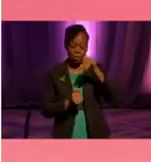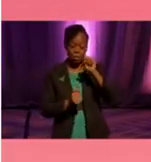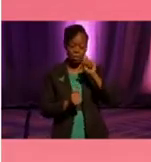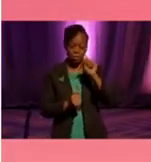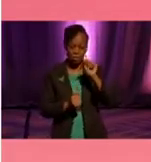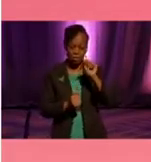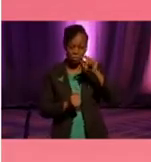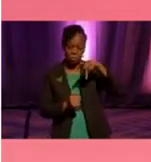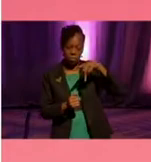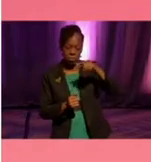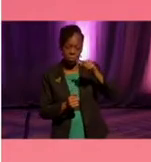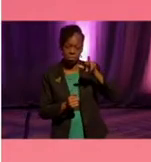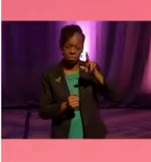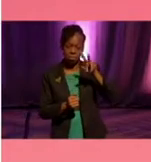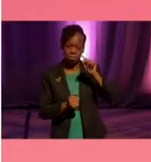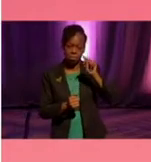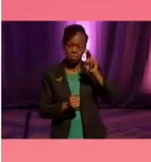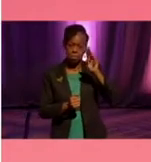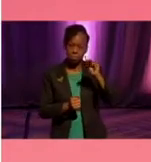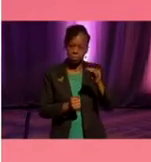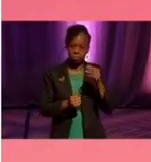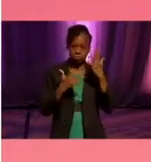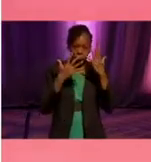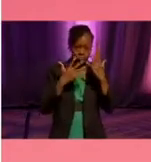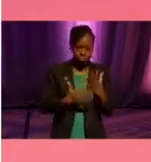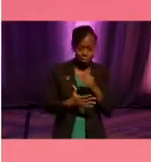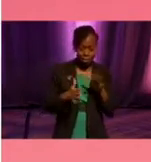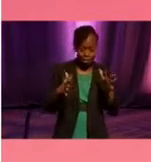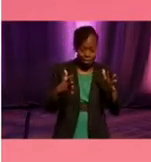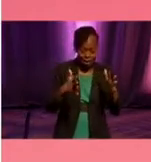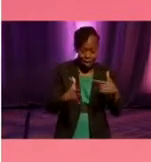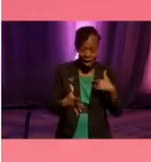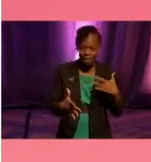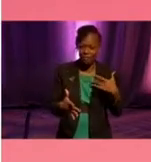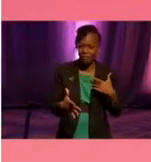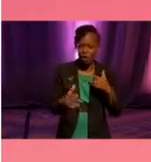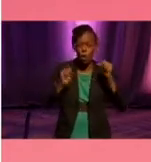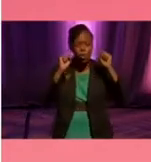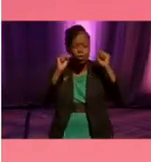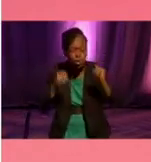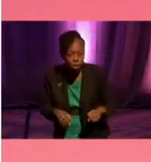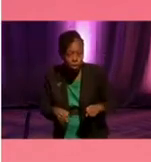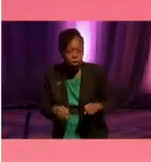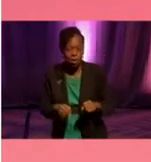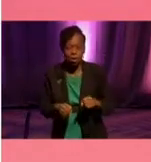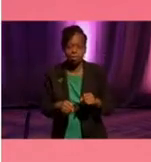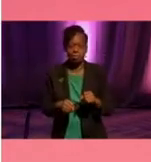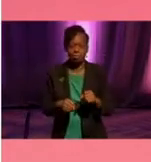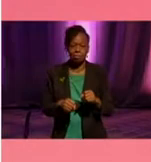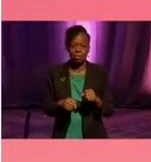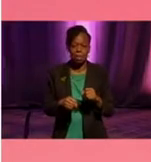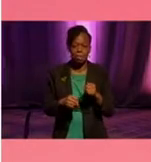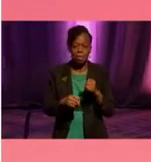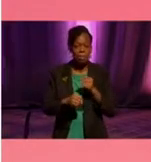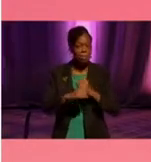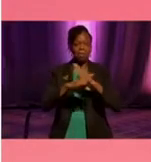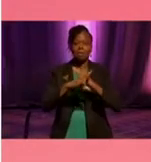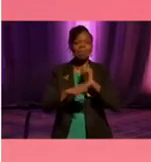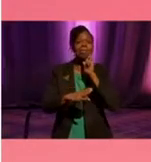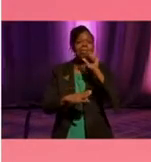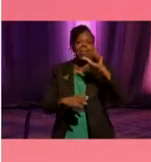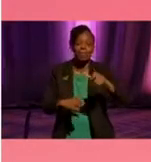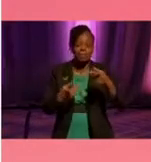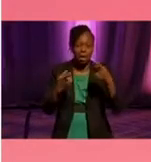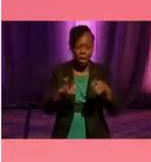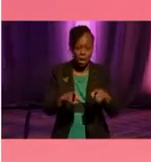postpartum depression and anxiety, I felt like it could have been prevented. And I felt like the